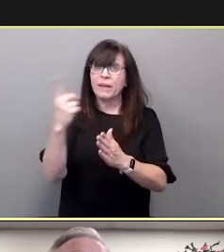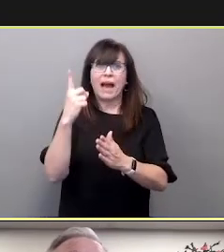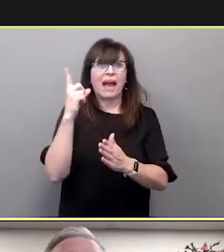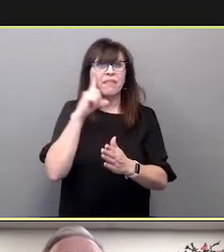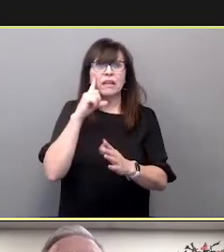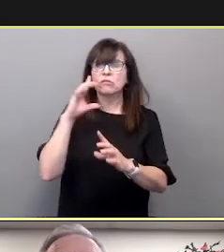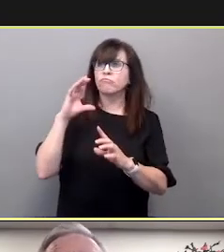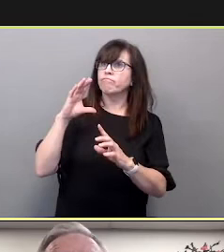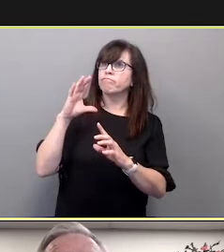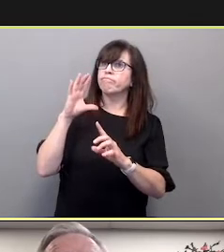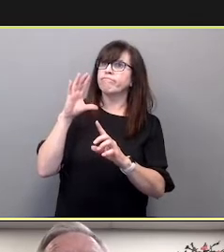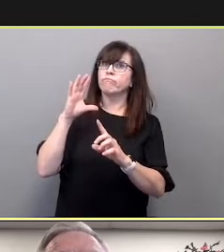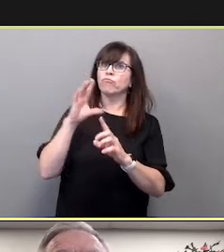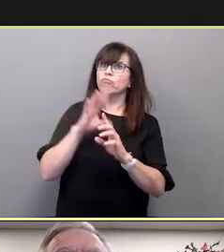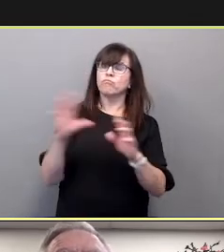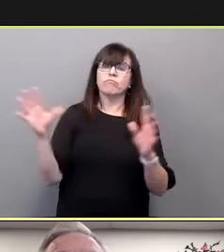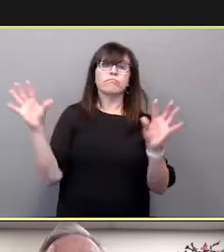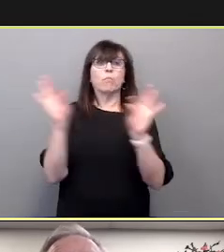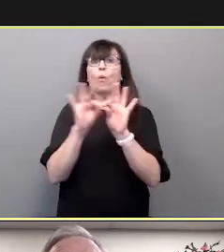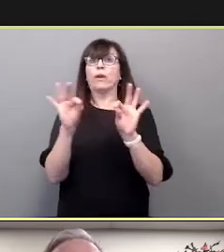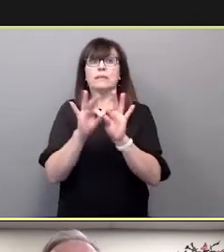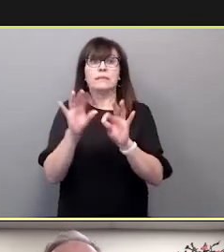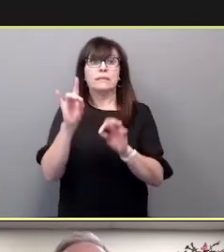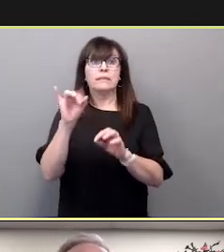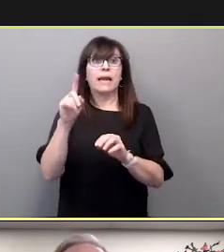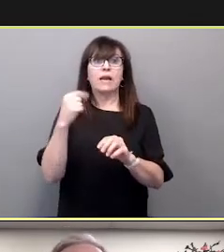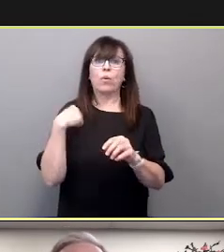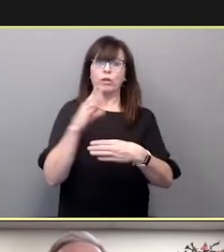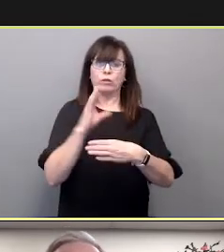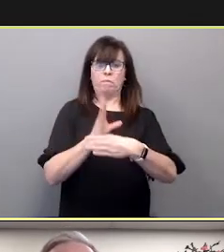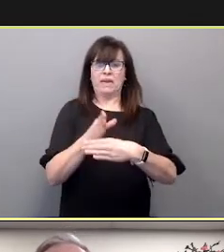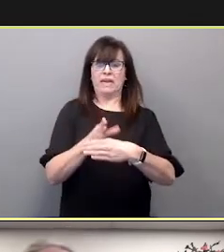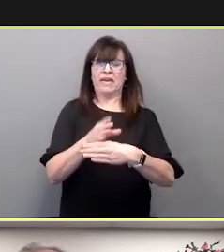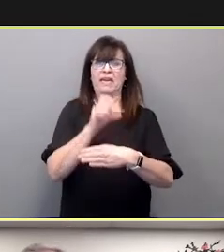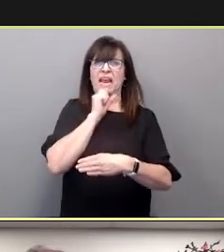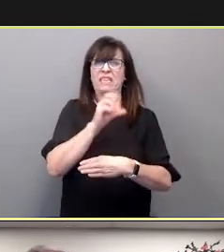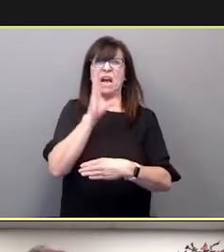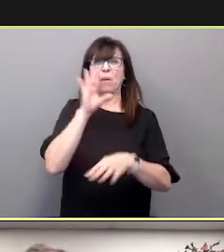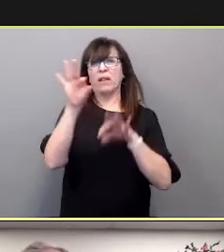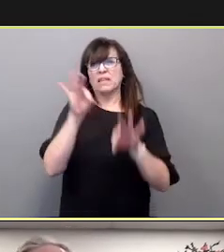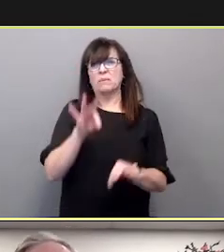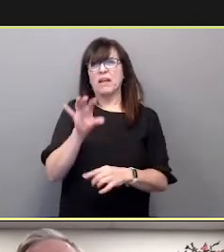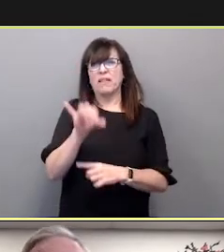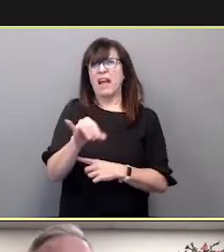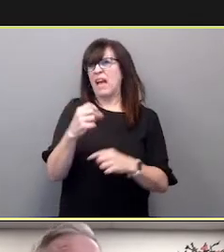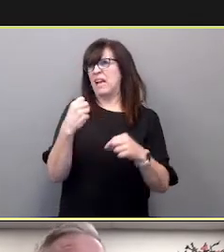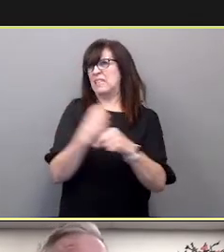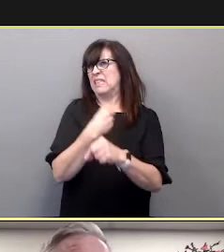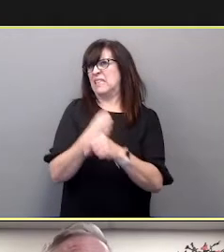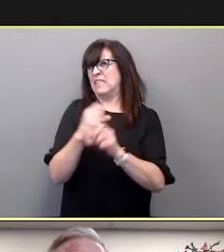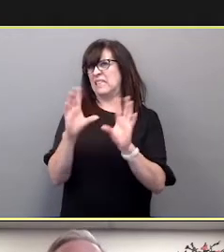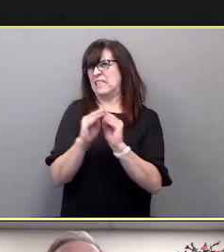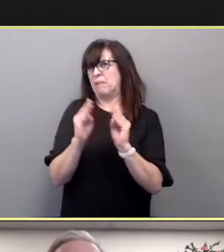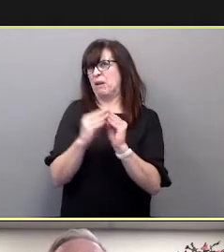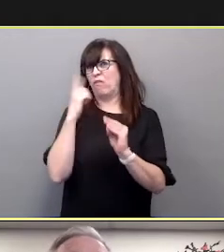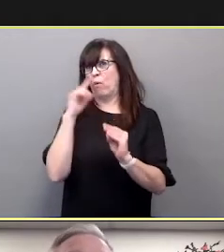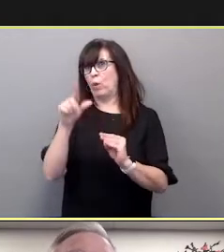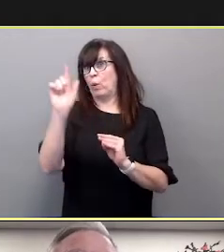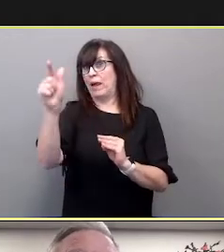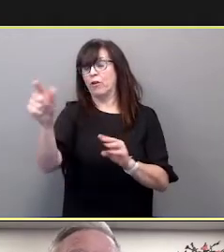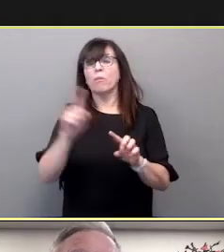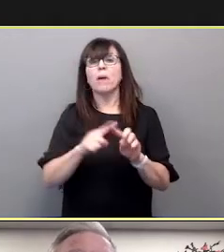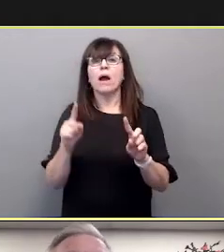data. We used median age, and I can explain that in a statistics seminar for you all later. When we